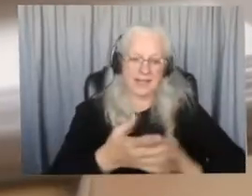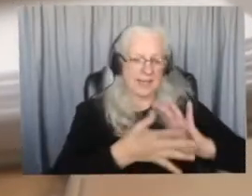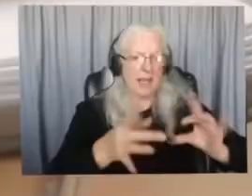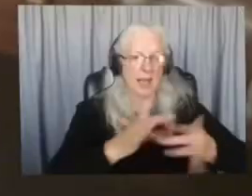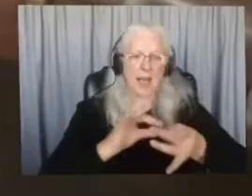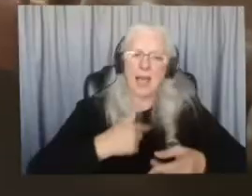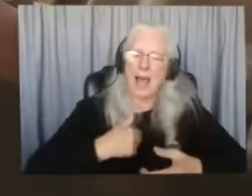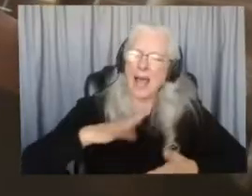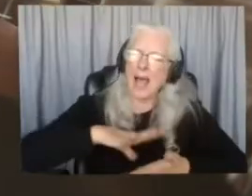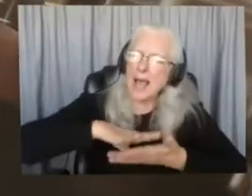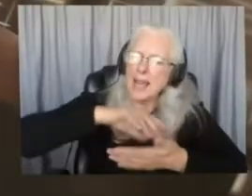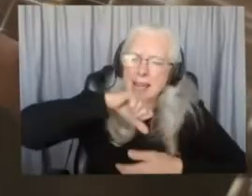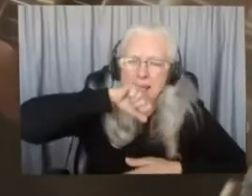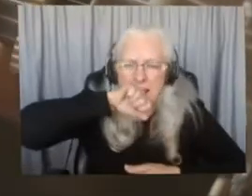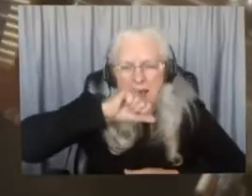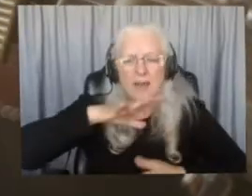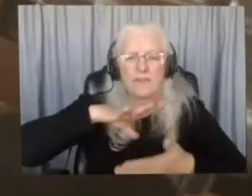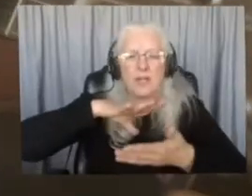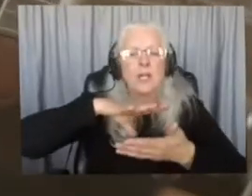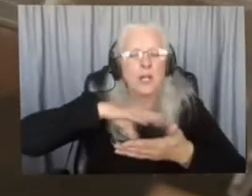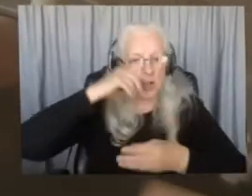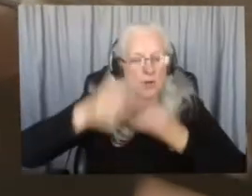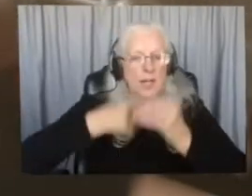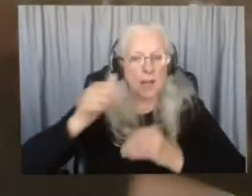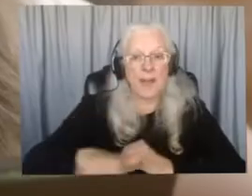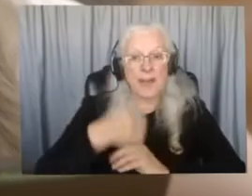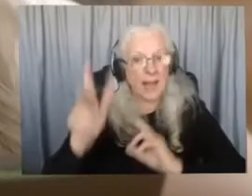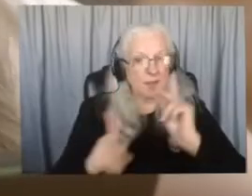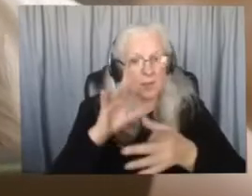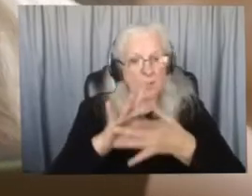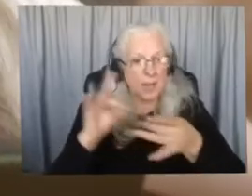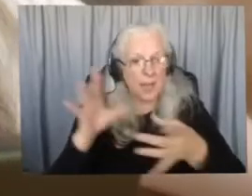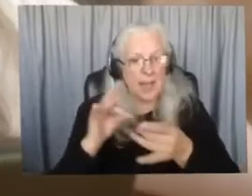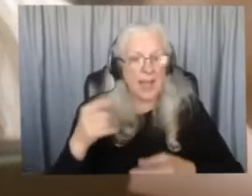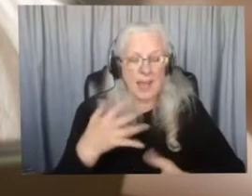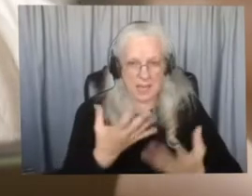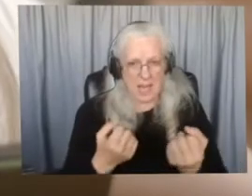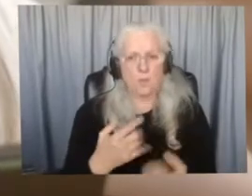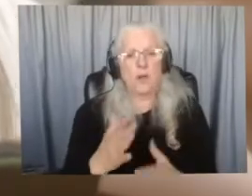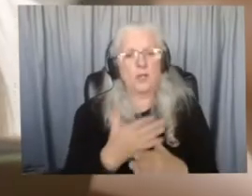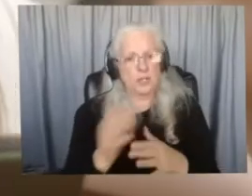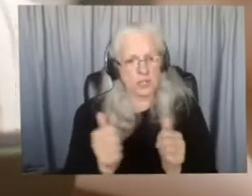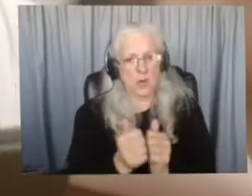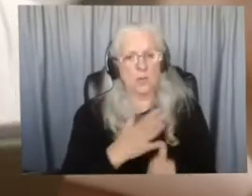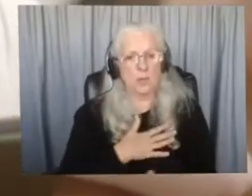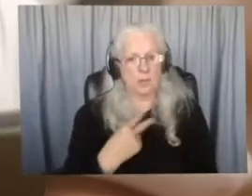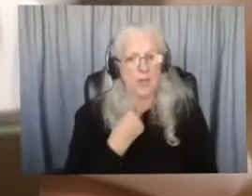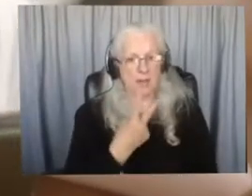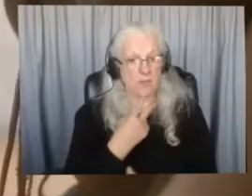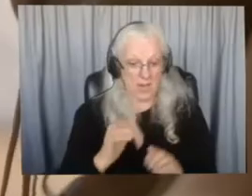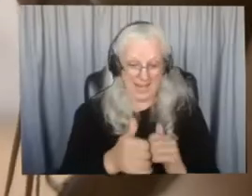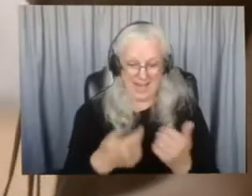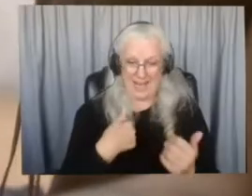also think that there's magic in telling our own with our own voices. And how do I actually write a song? There's a couple of